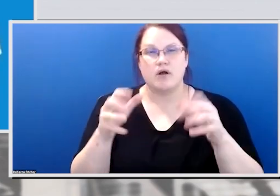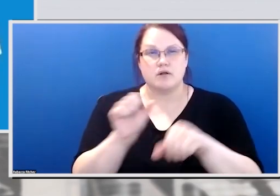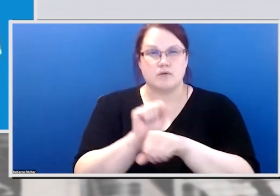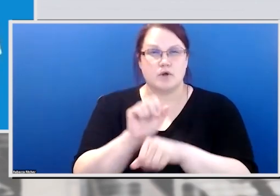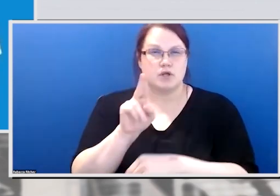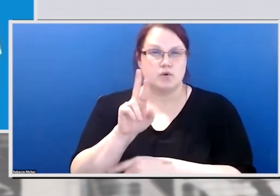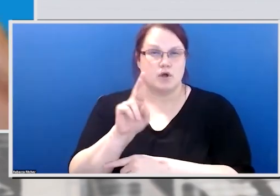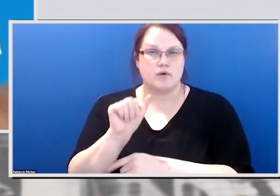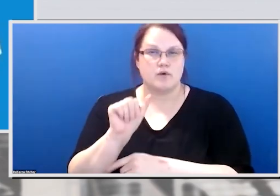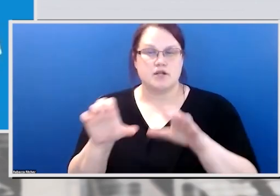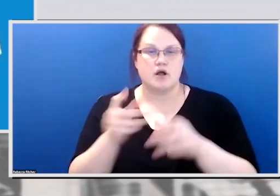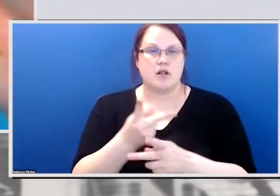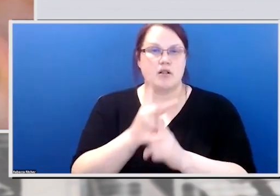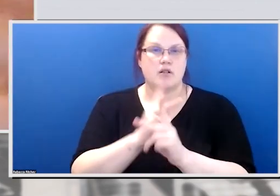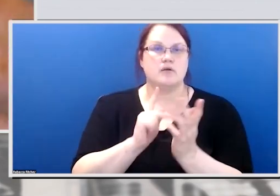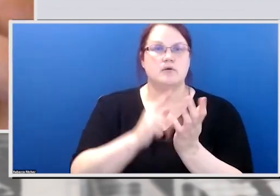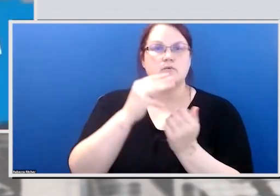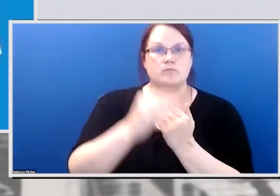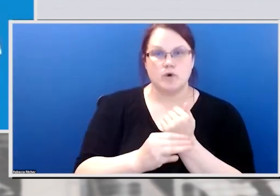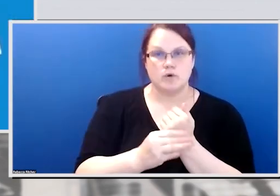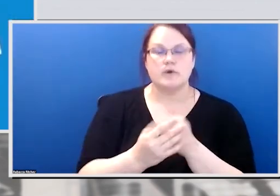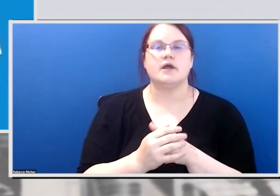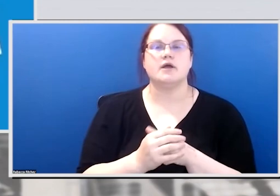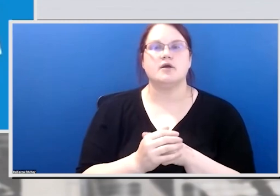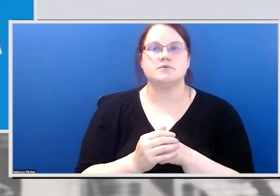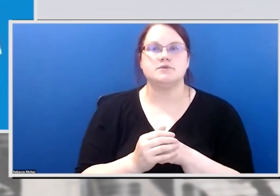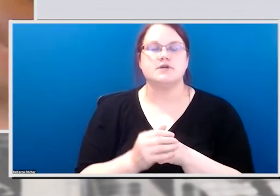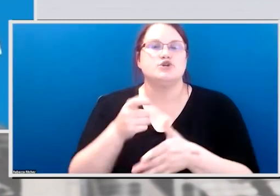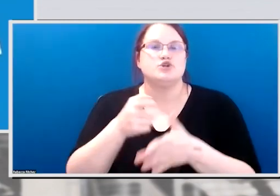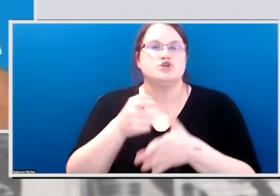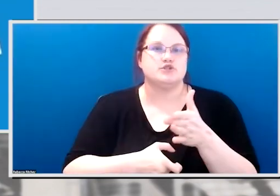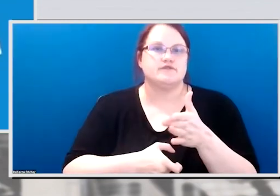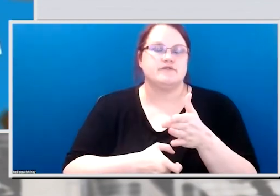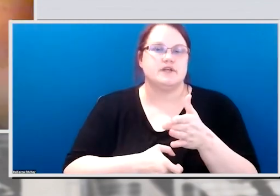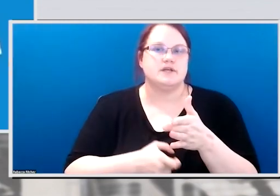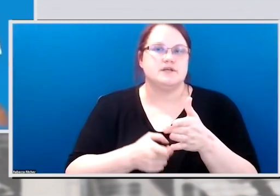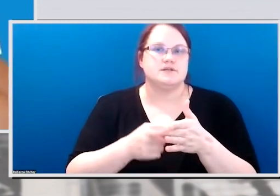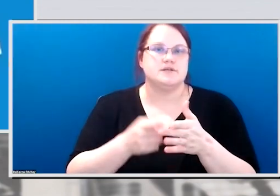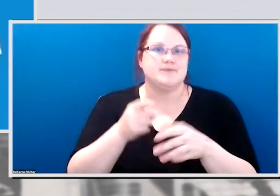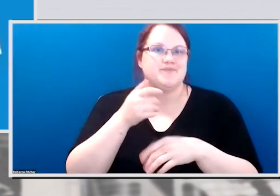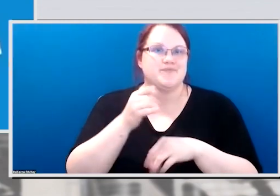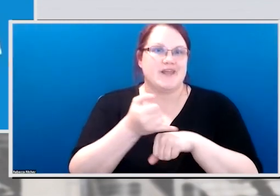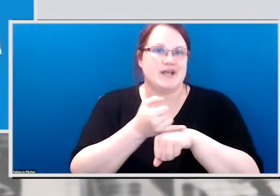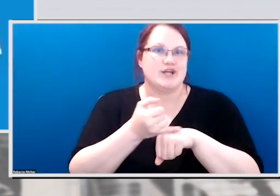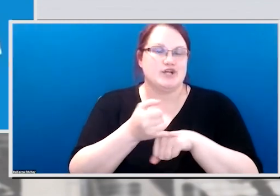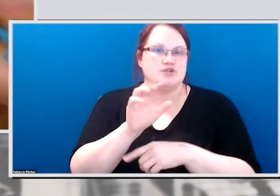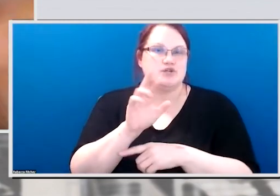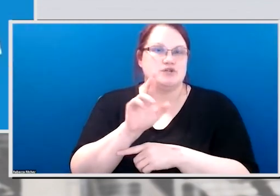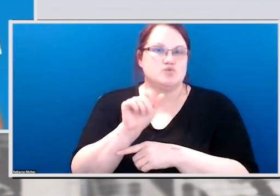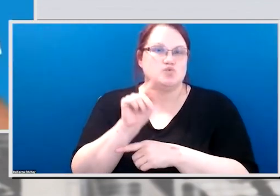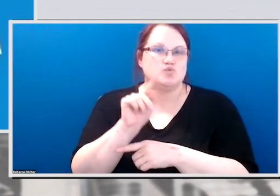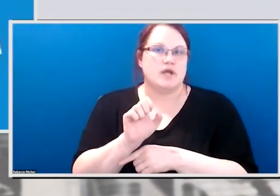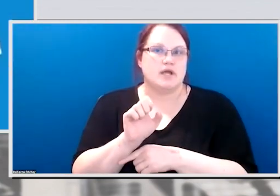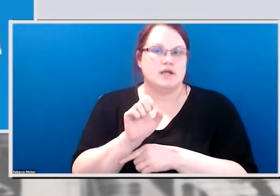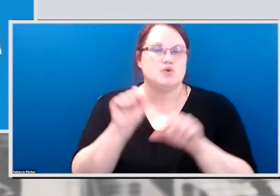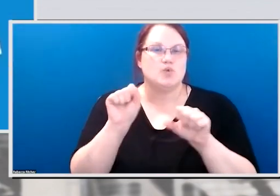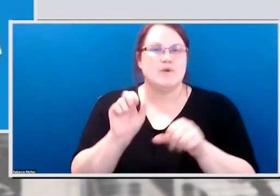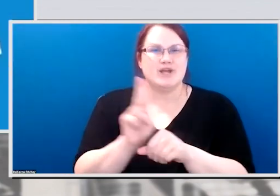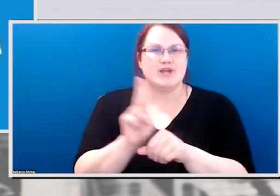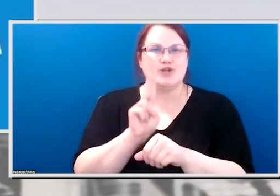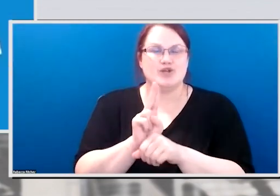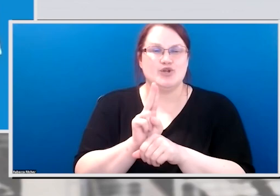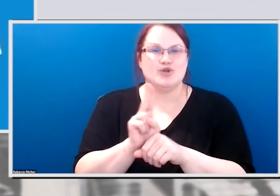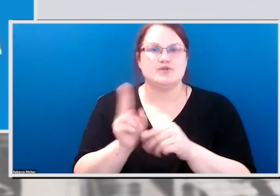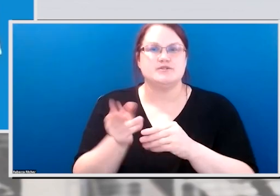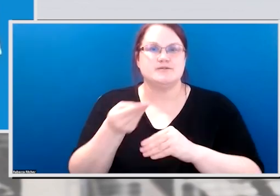I mentioned loan programs and others, we're able to charge fees and interest rates and that type of thing. So we're able to generate earned revenue, which we can use to supplement our